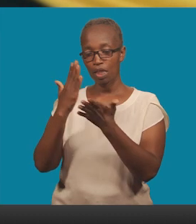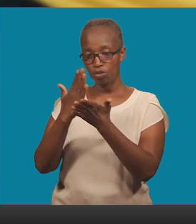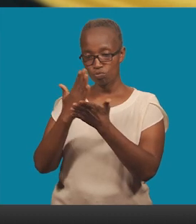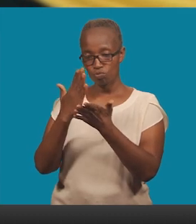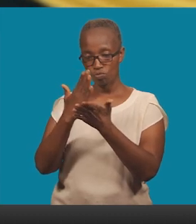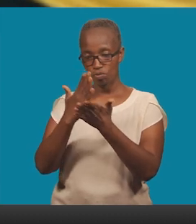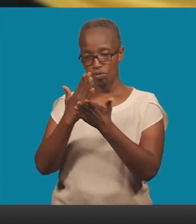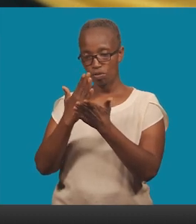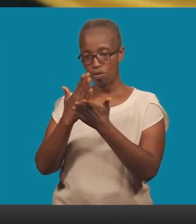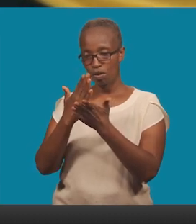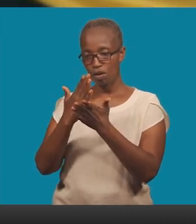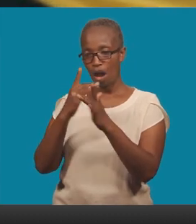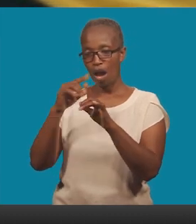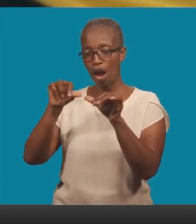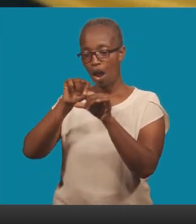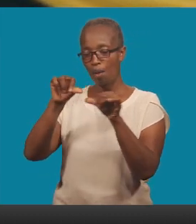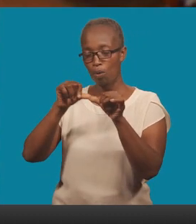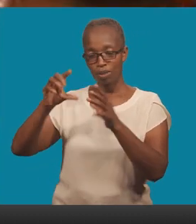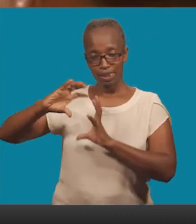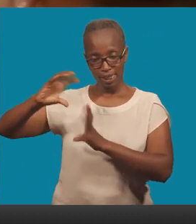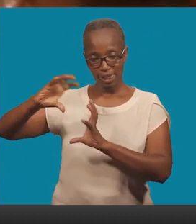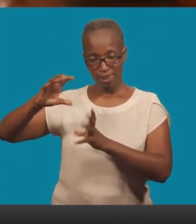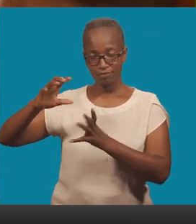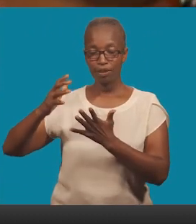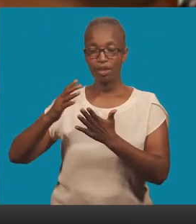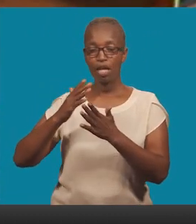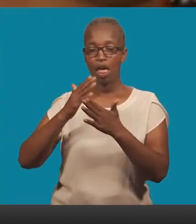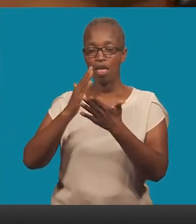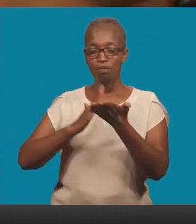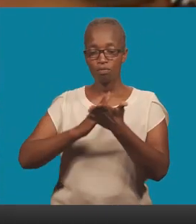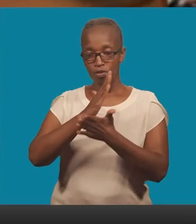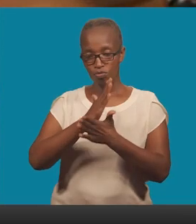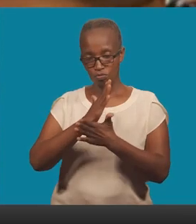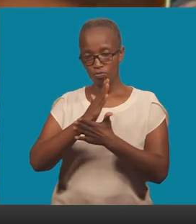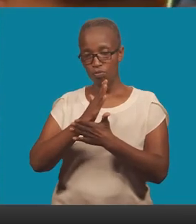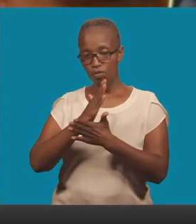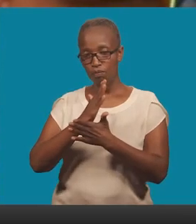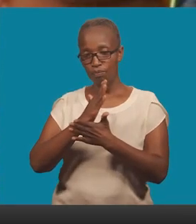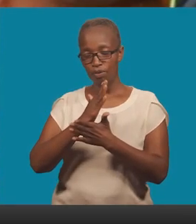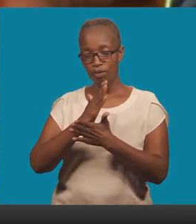mineral realities for California Governor yes